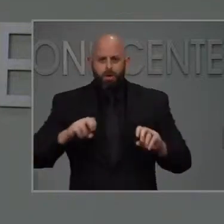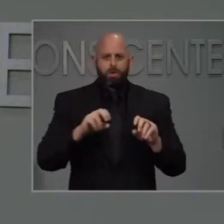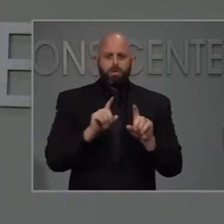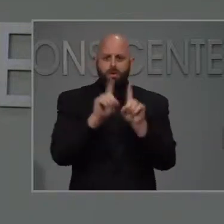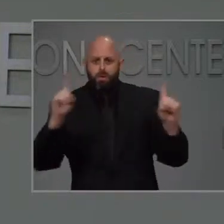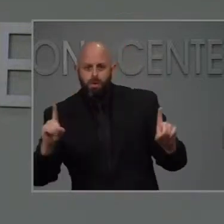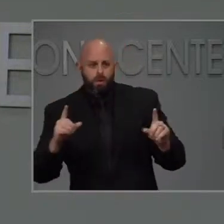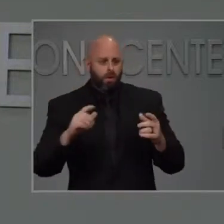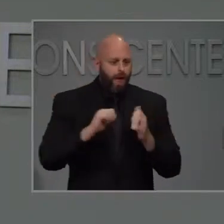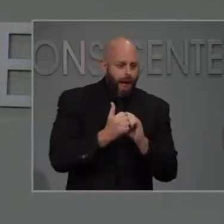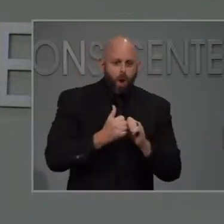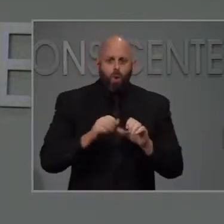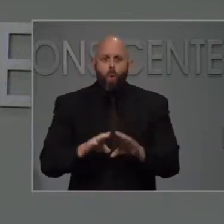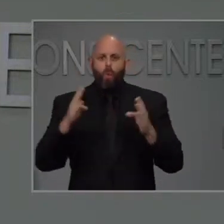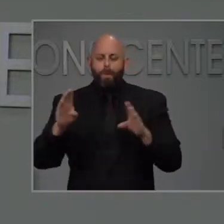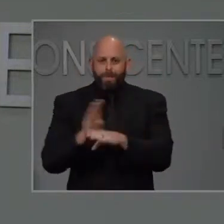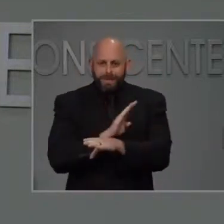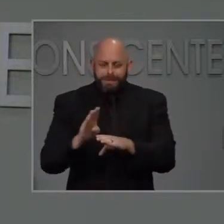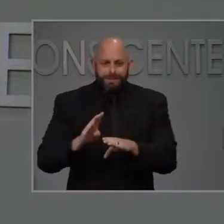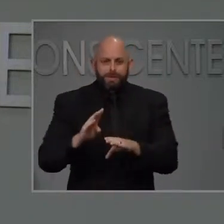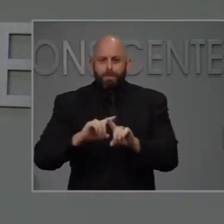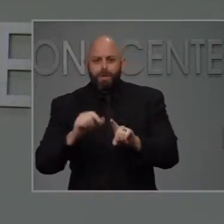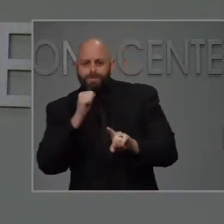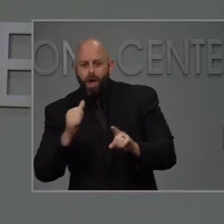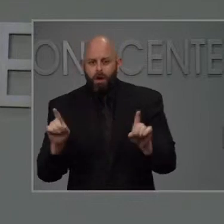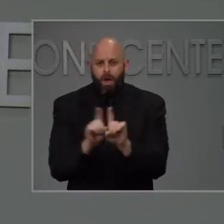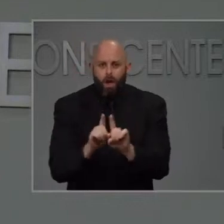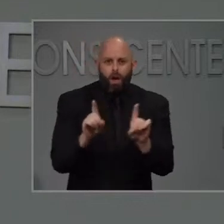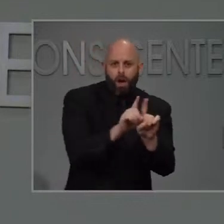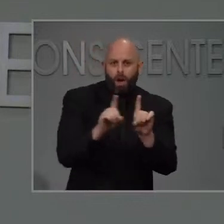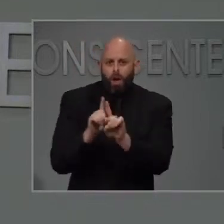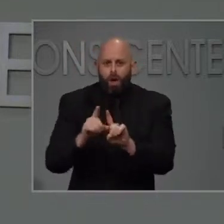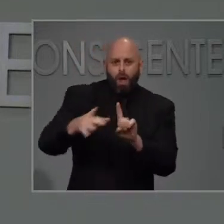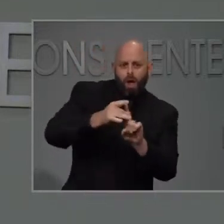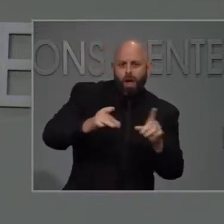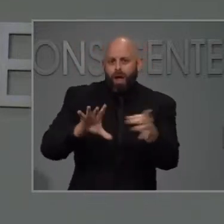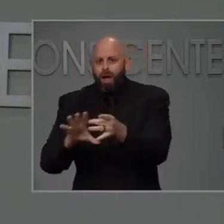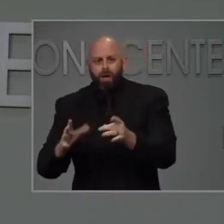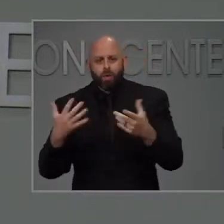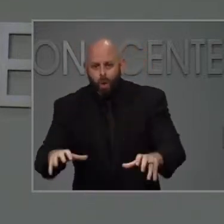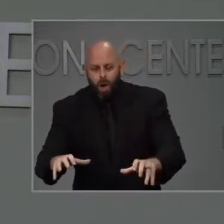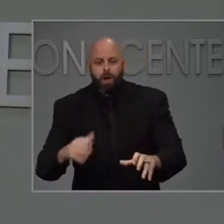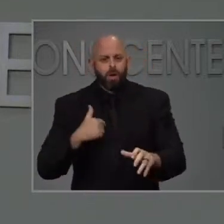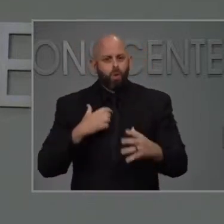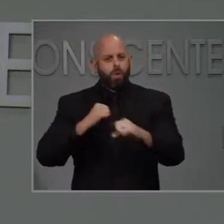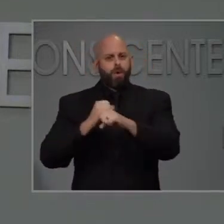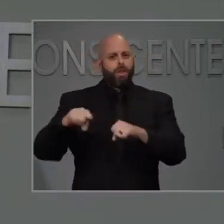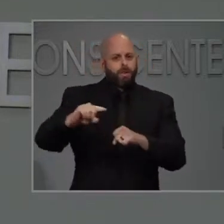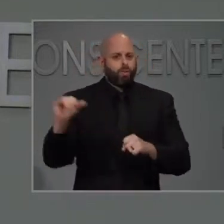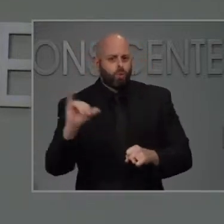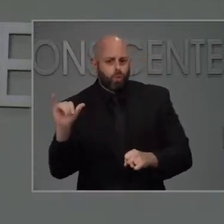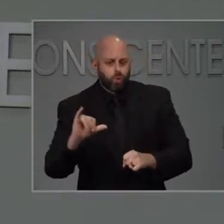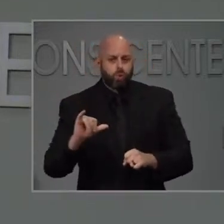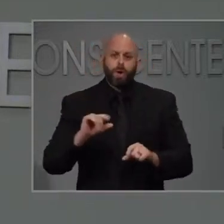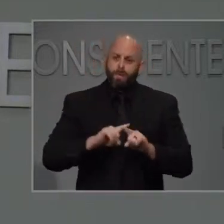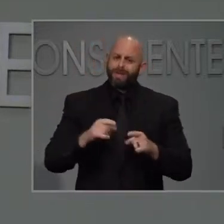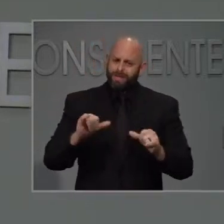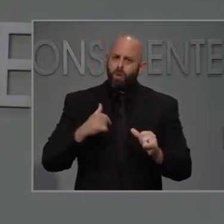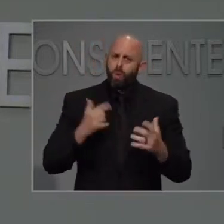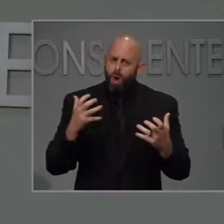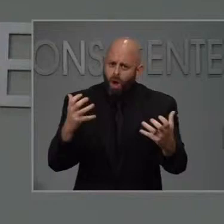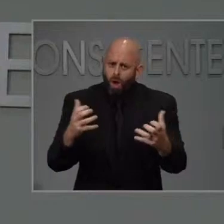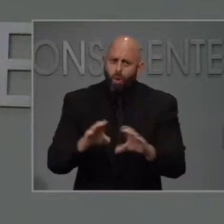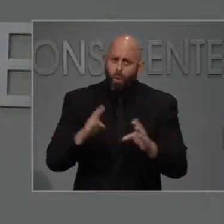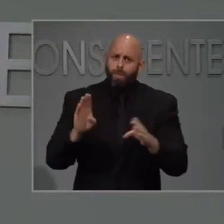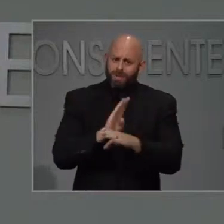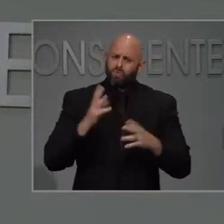We're charting new territory here. We want to make sure we're protecting public health, but allowing them to move forward as we do